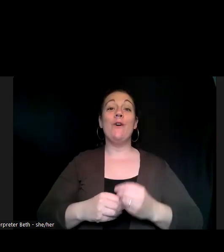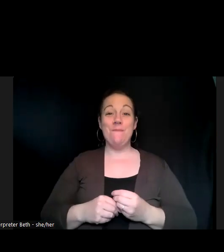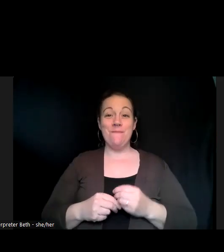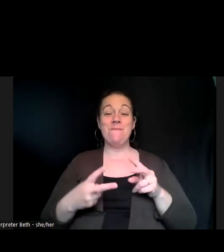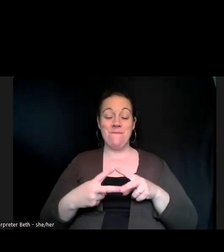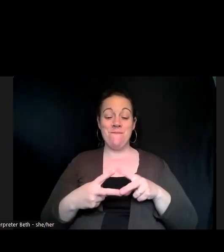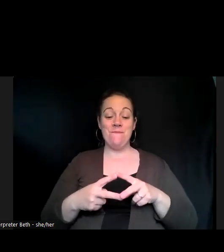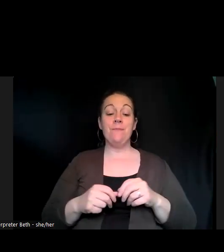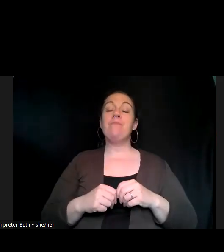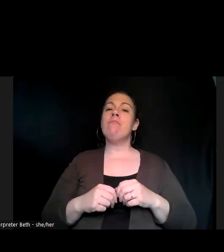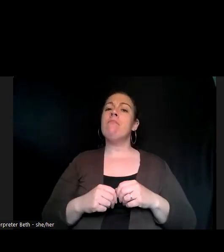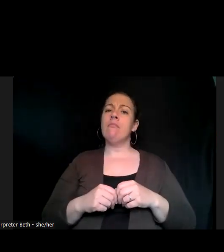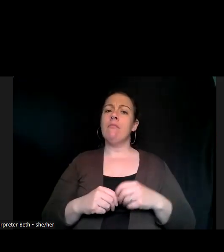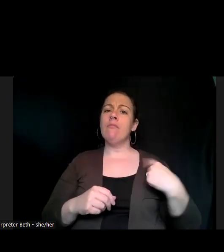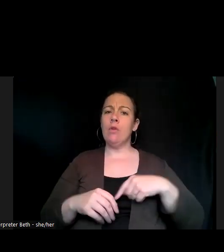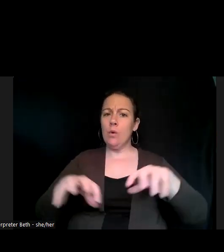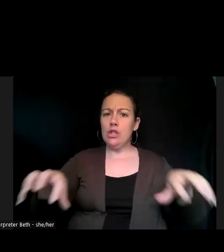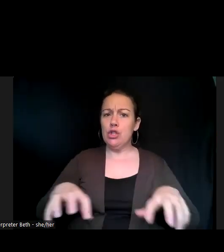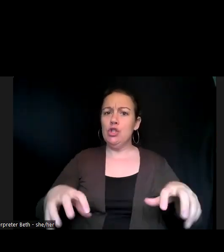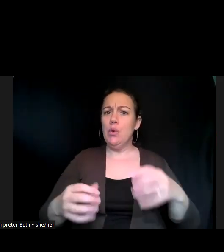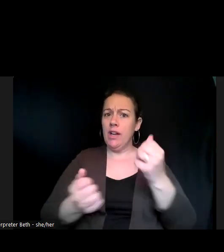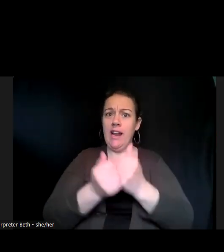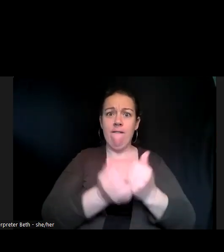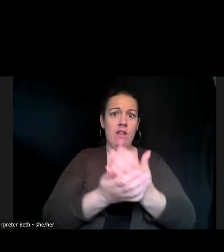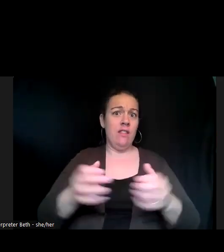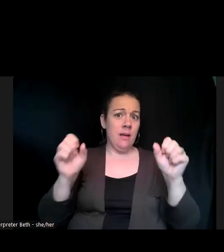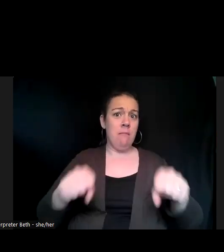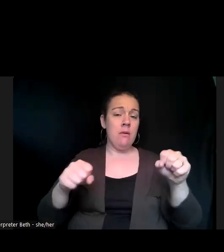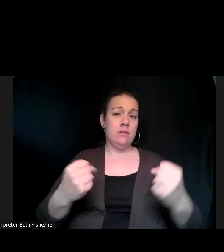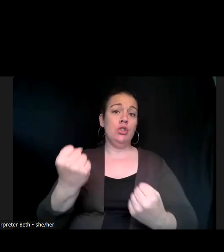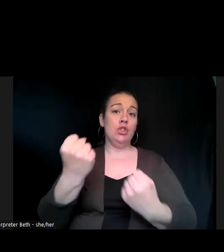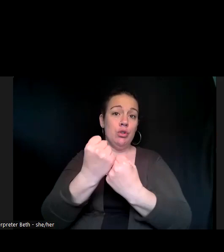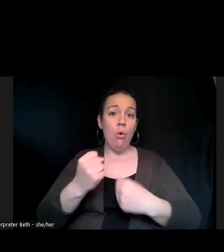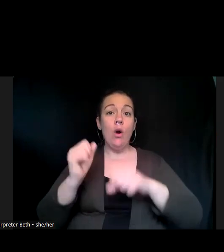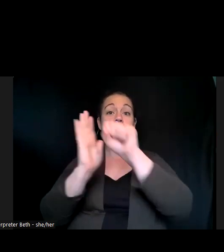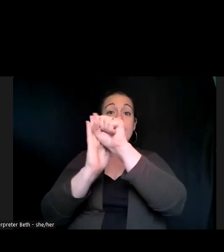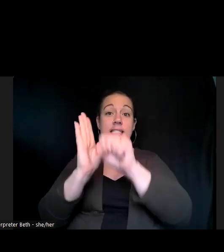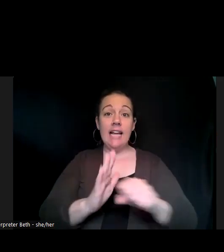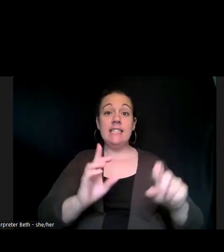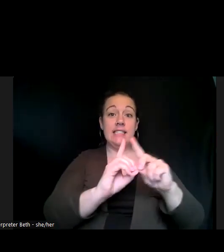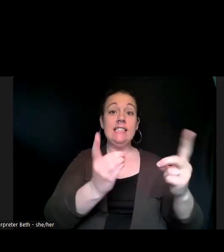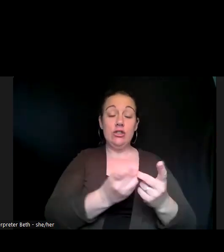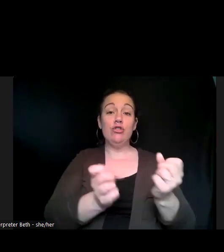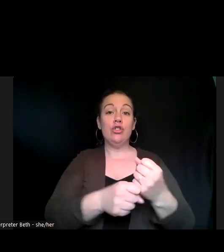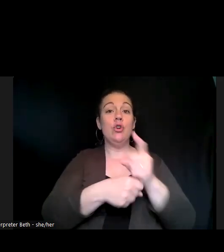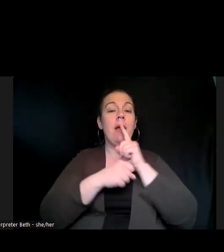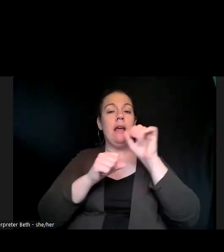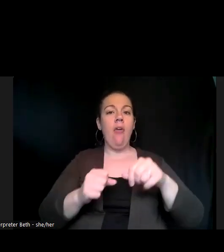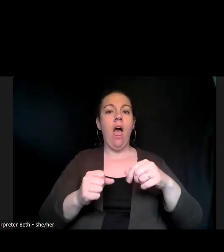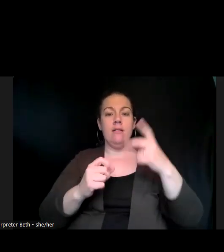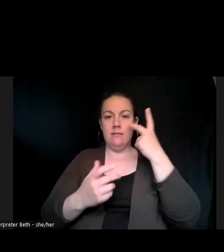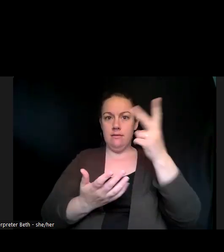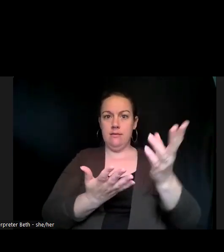And we're certainly doing everything we can to support states and districts on making that data more transparent and more available.